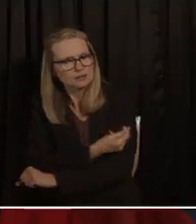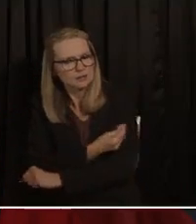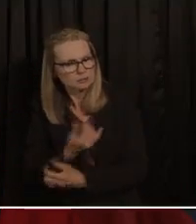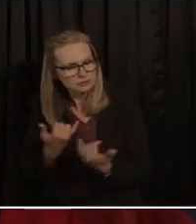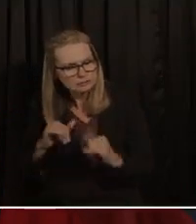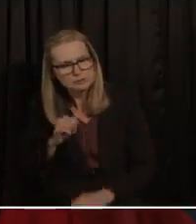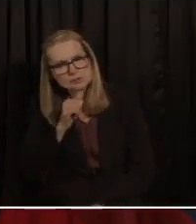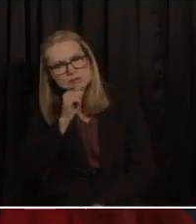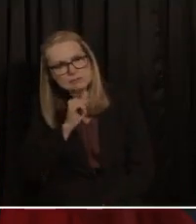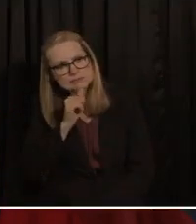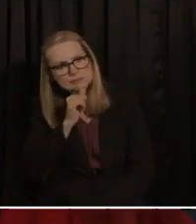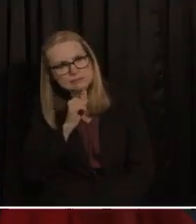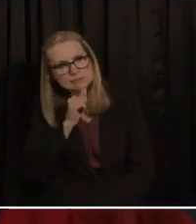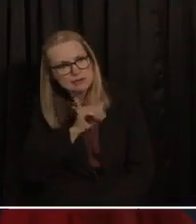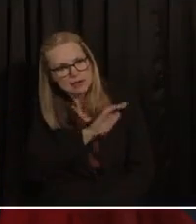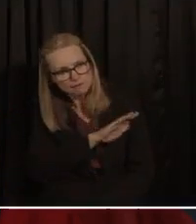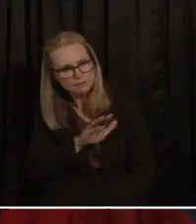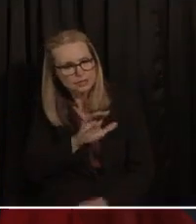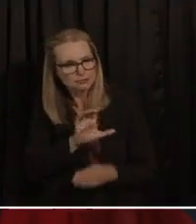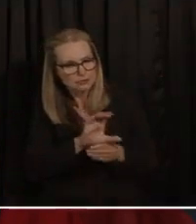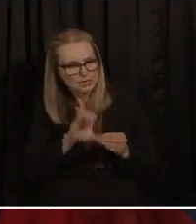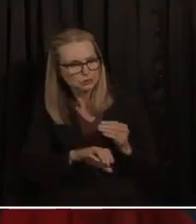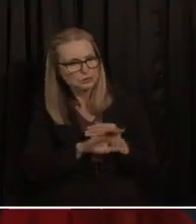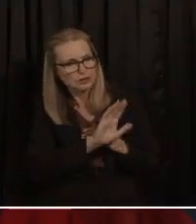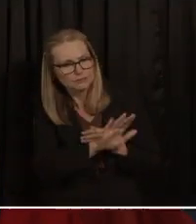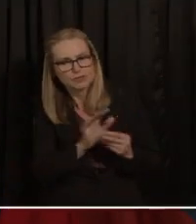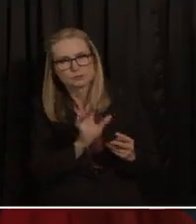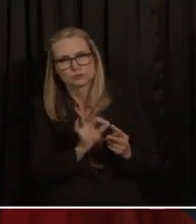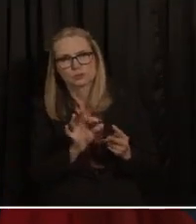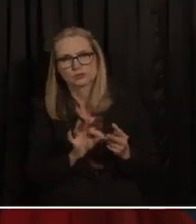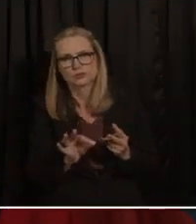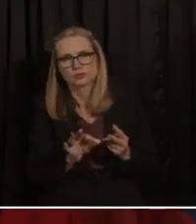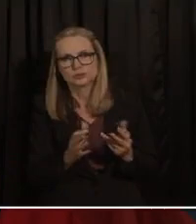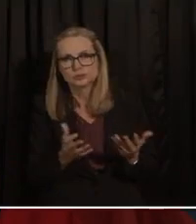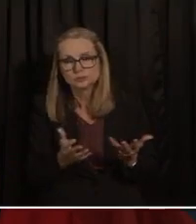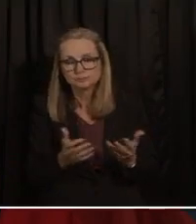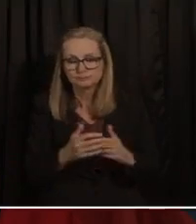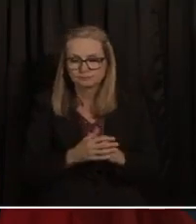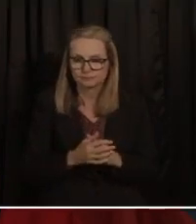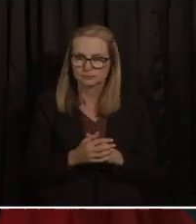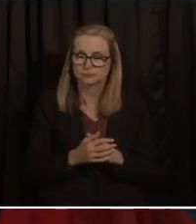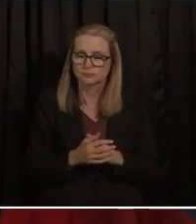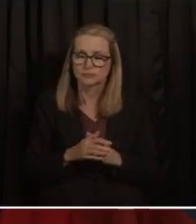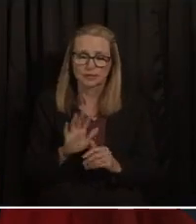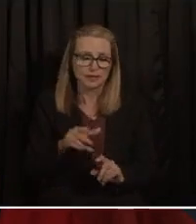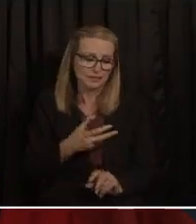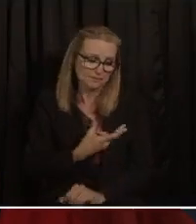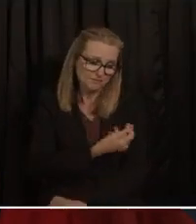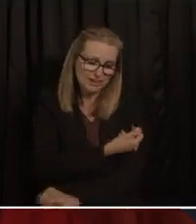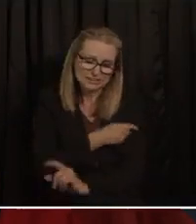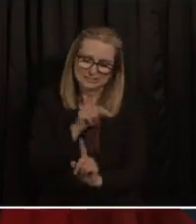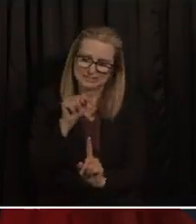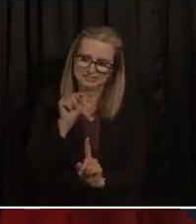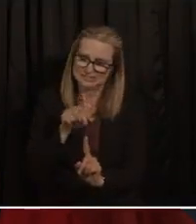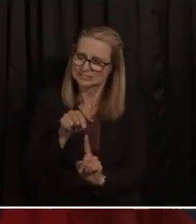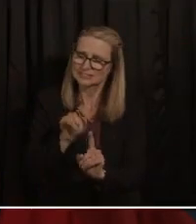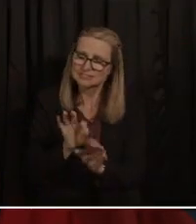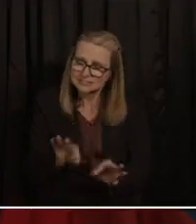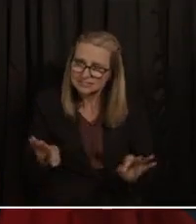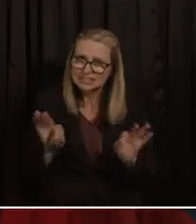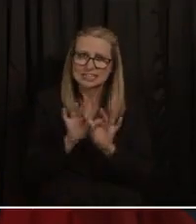consequences of the choices that others have made. The vaccine is key to fighting the virus. We also